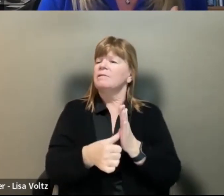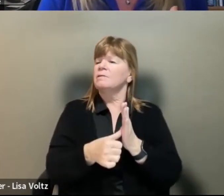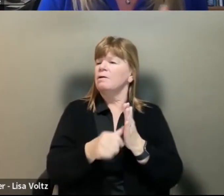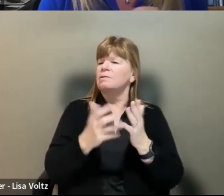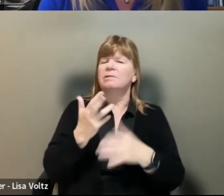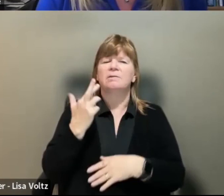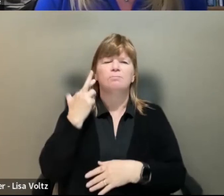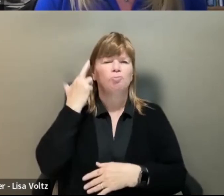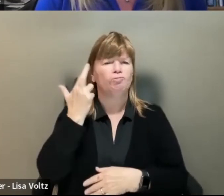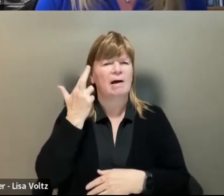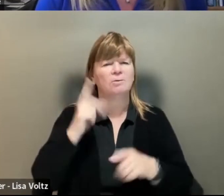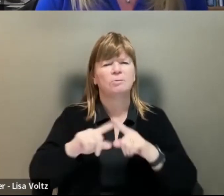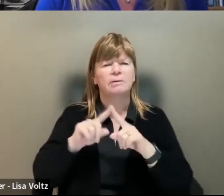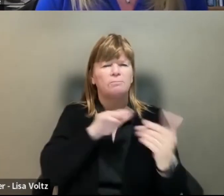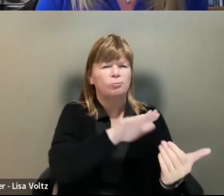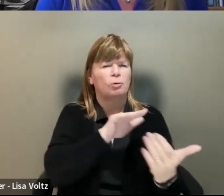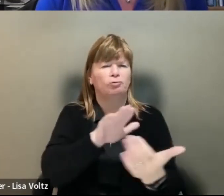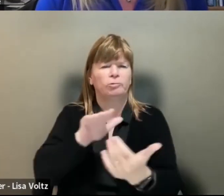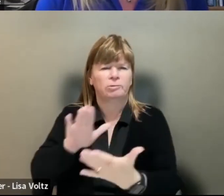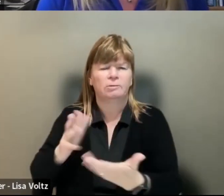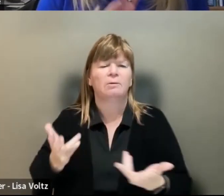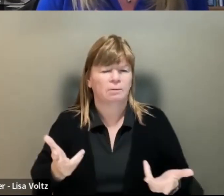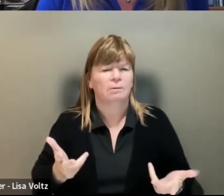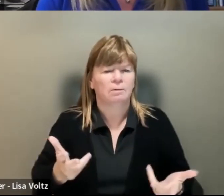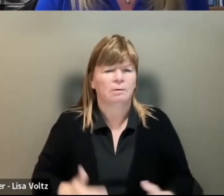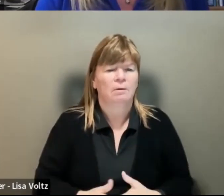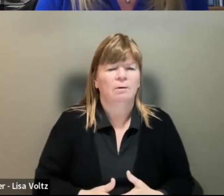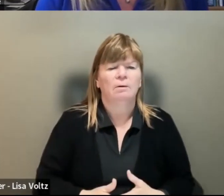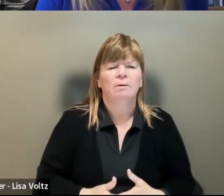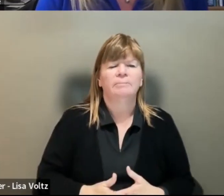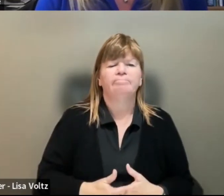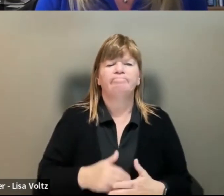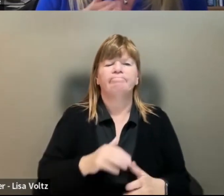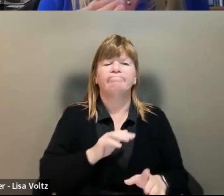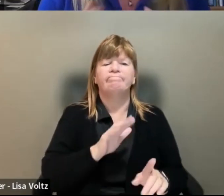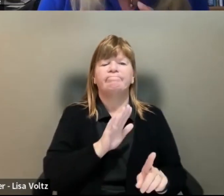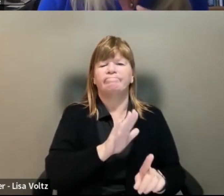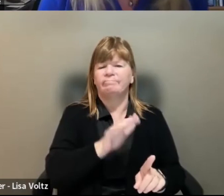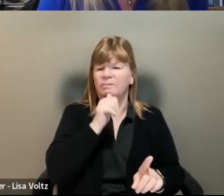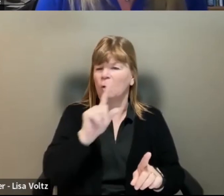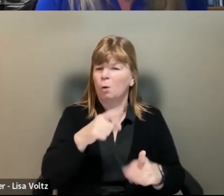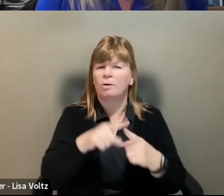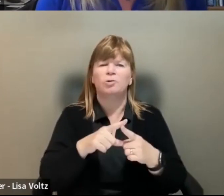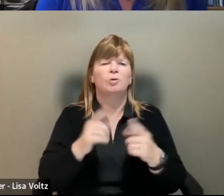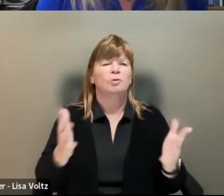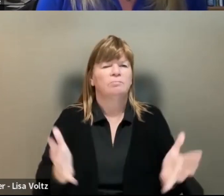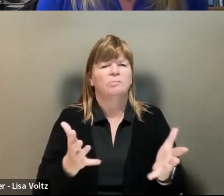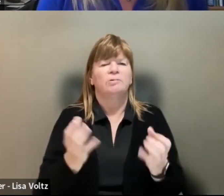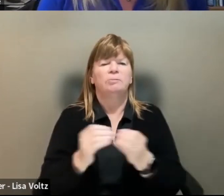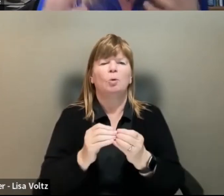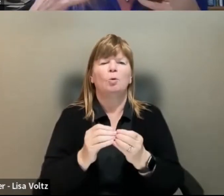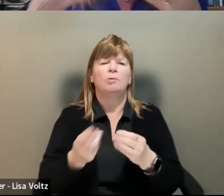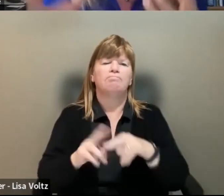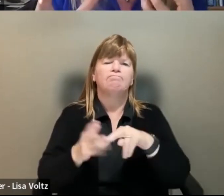practical strategies, and it not only to increase activity, but